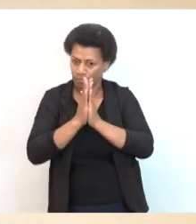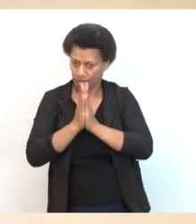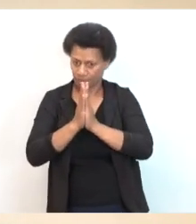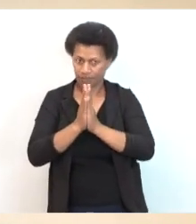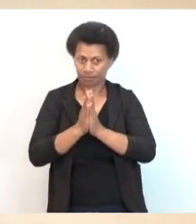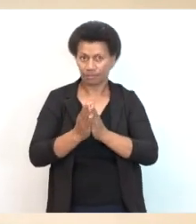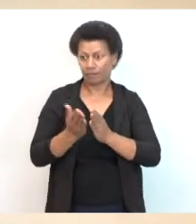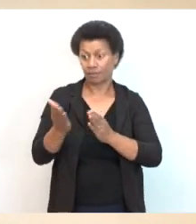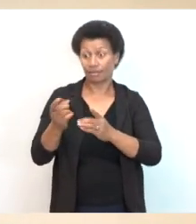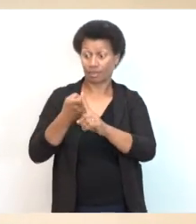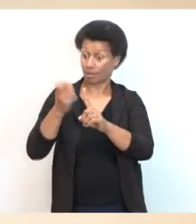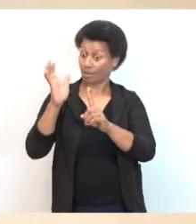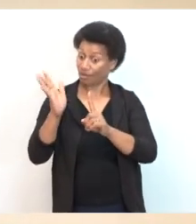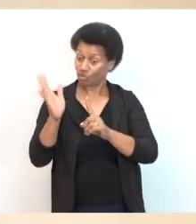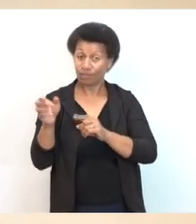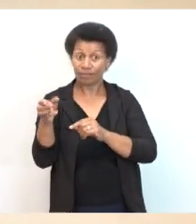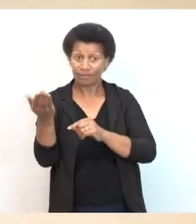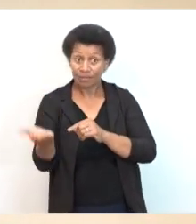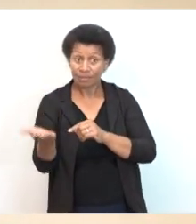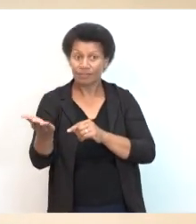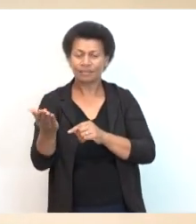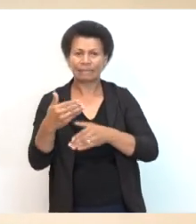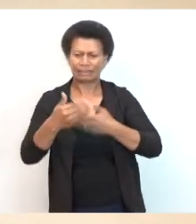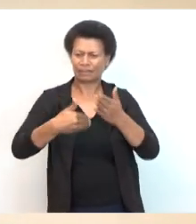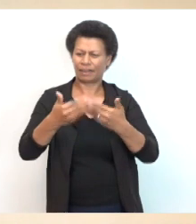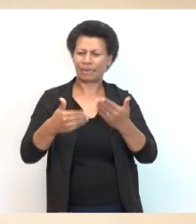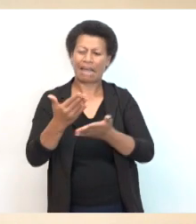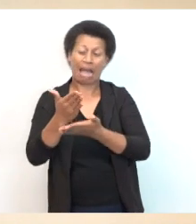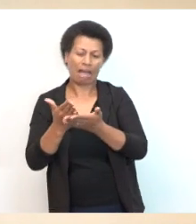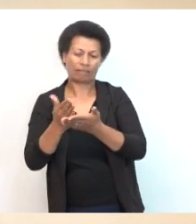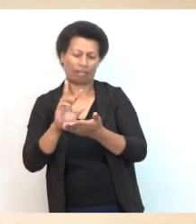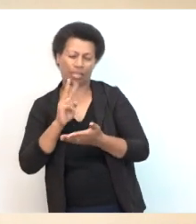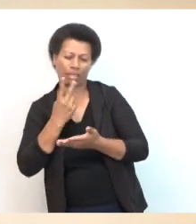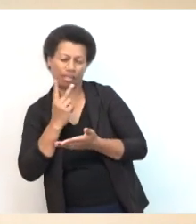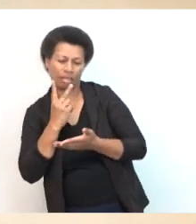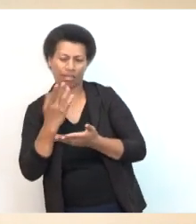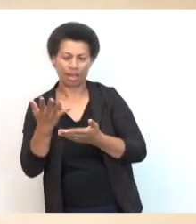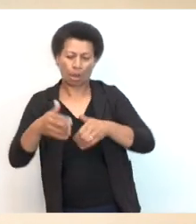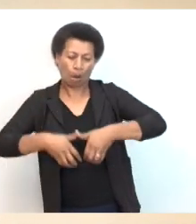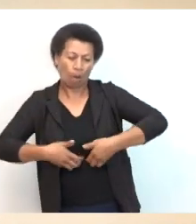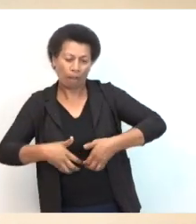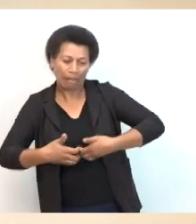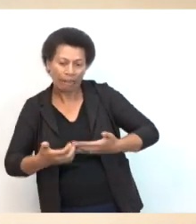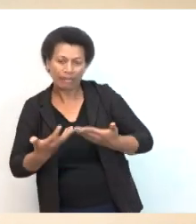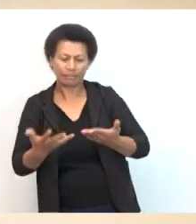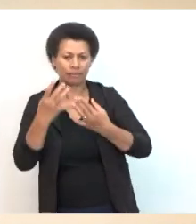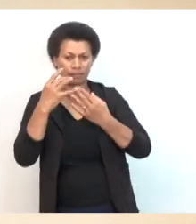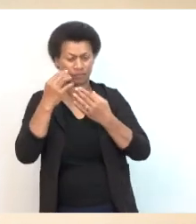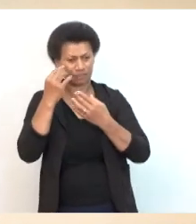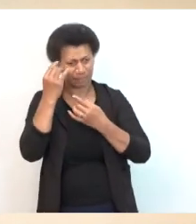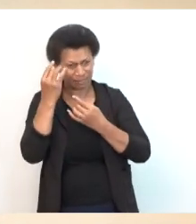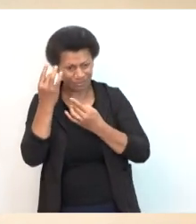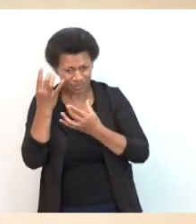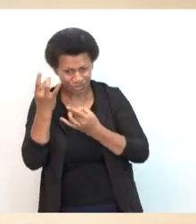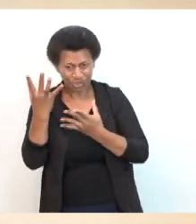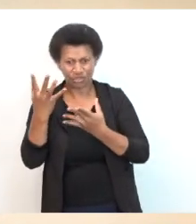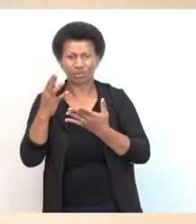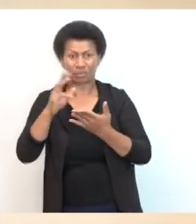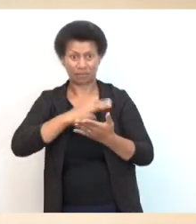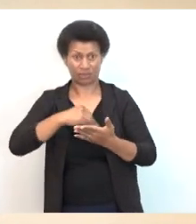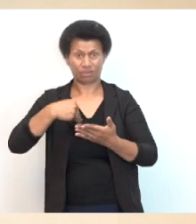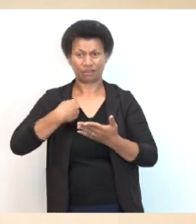is playing with half-truths to mislead the people when it comes to his petty complaints that the Ministry of Information Facebook page is now